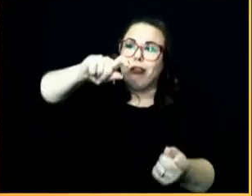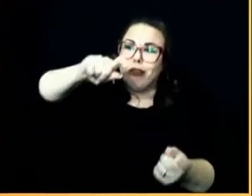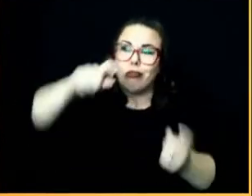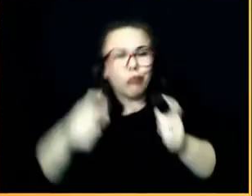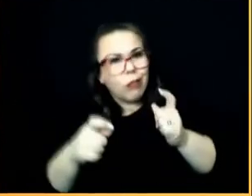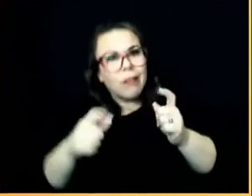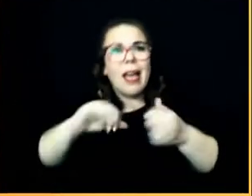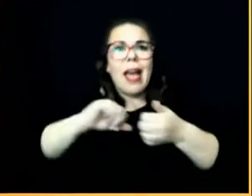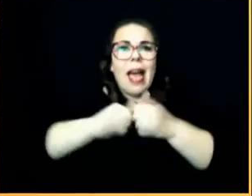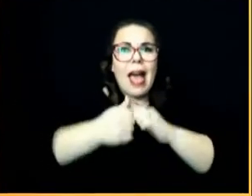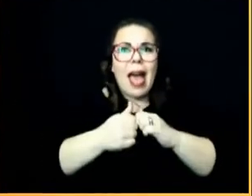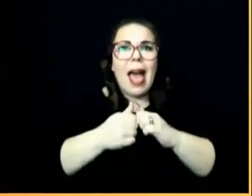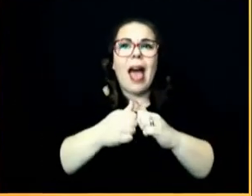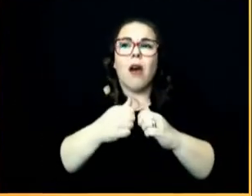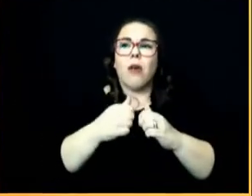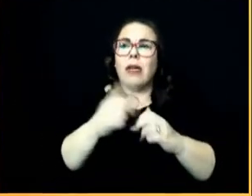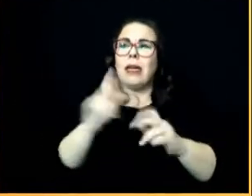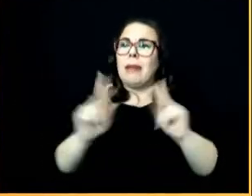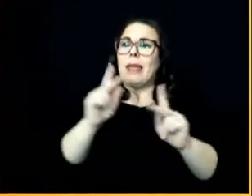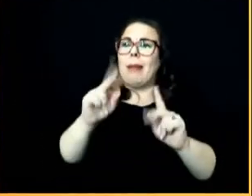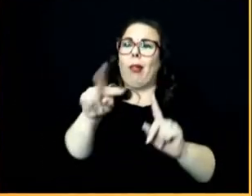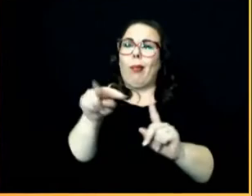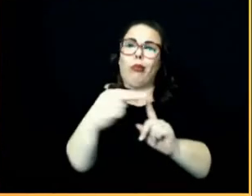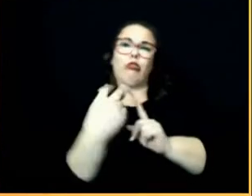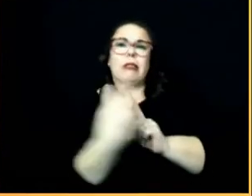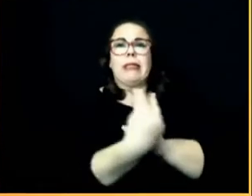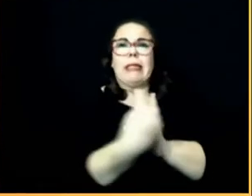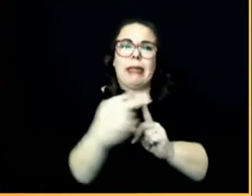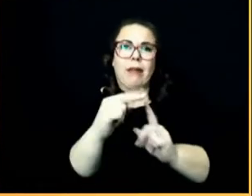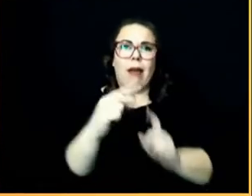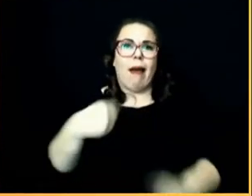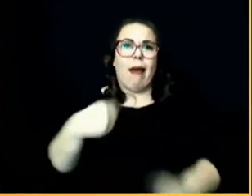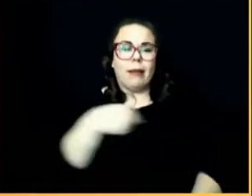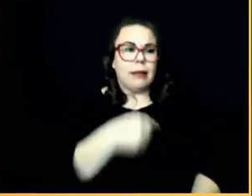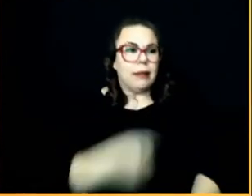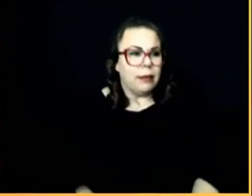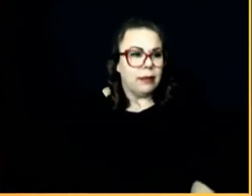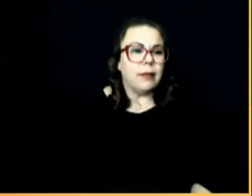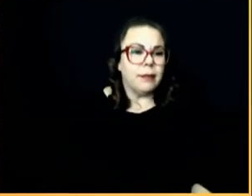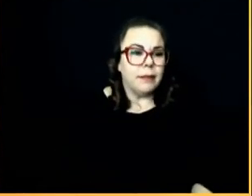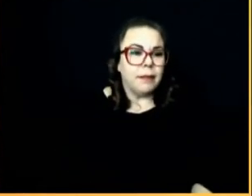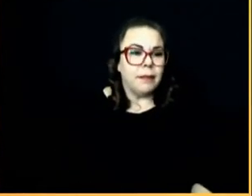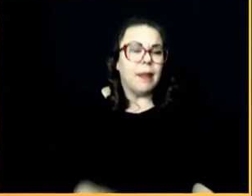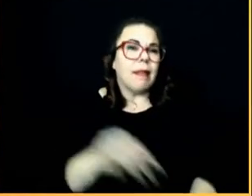us. Lastly, one of the things I want to ask you about,